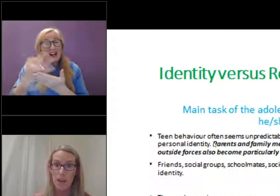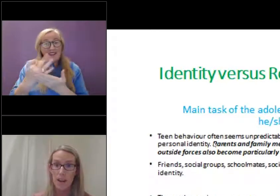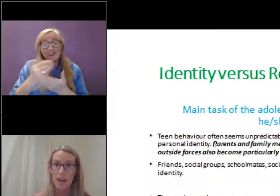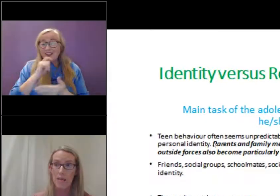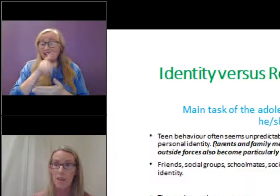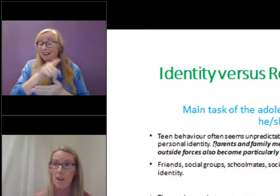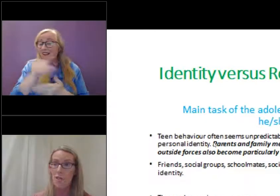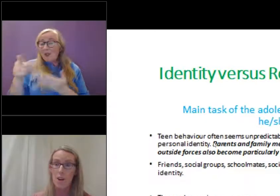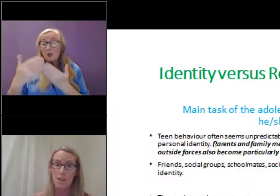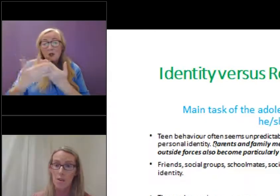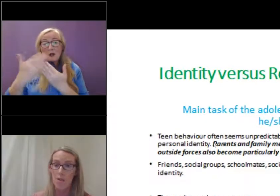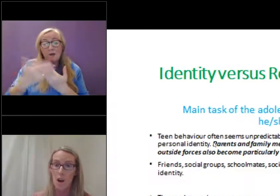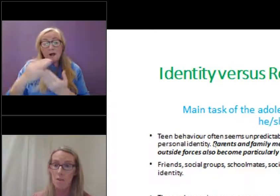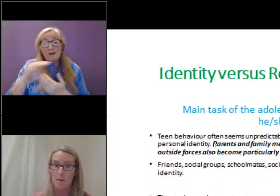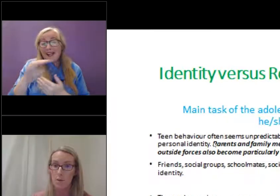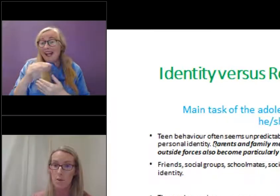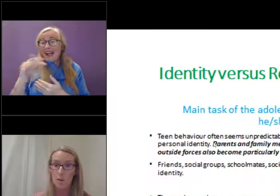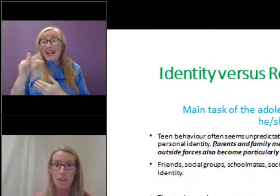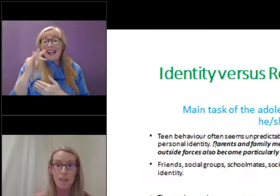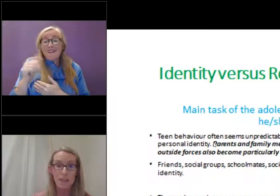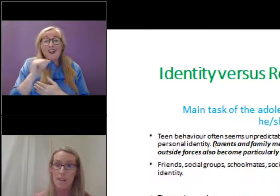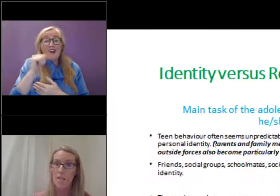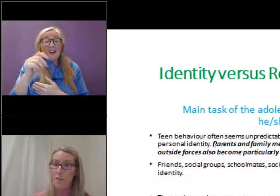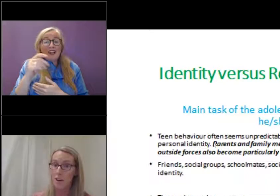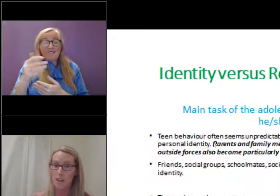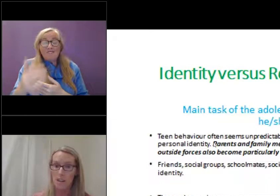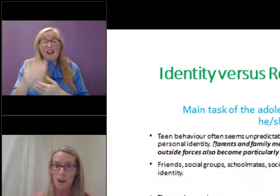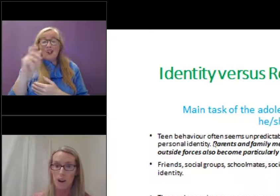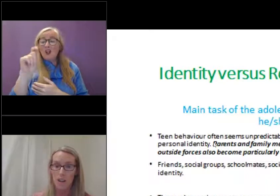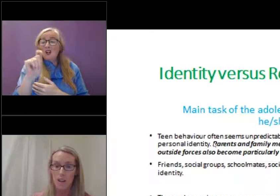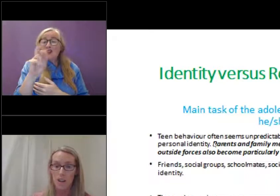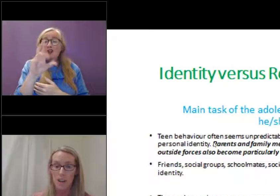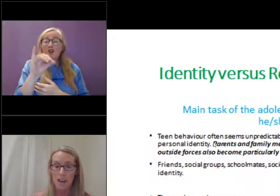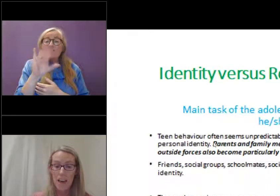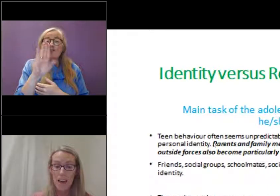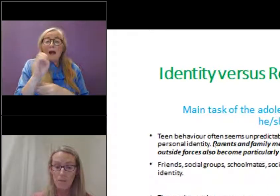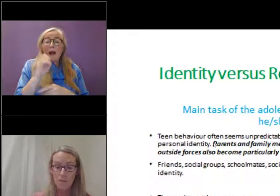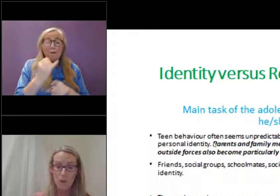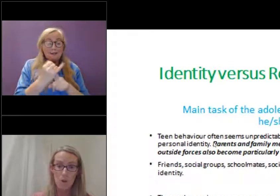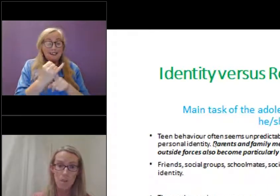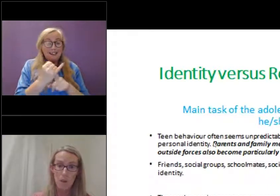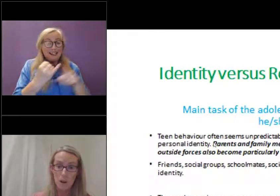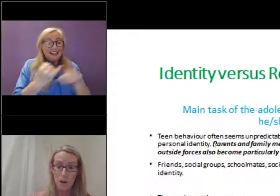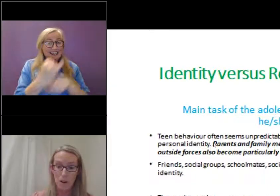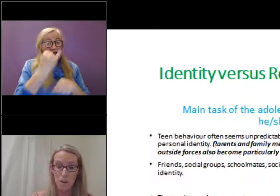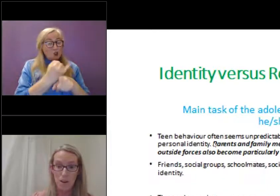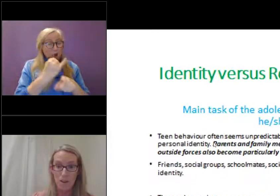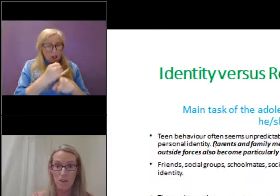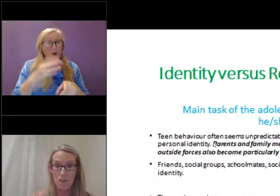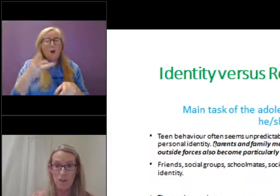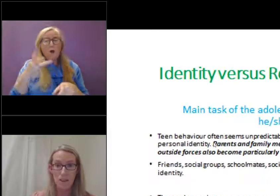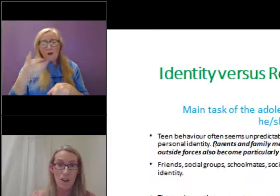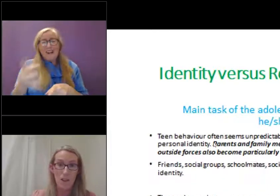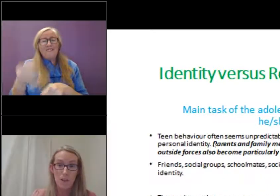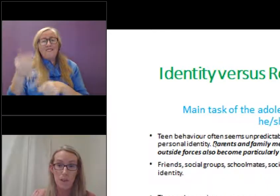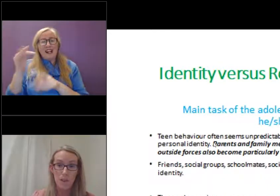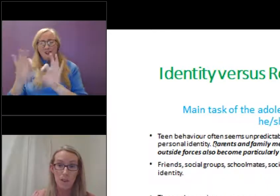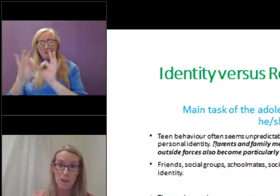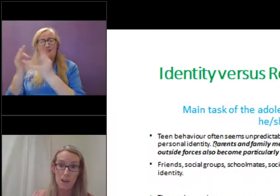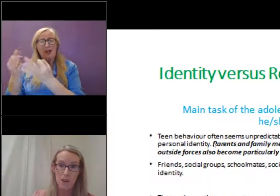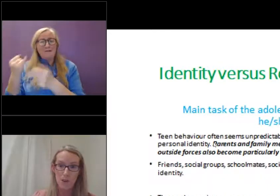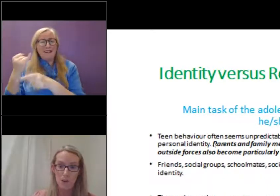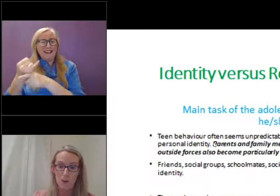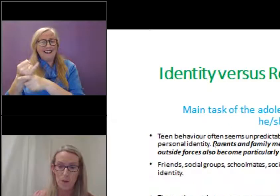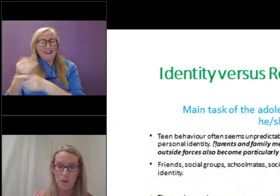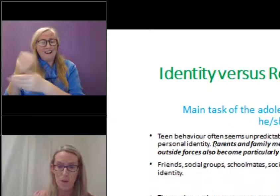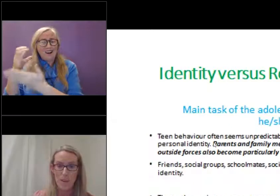Jigsaw that if they don't find their tribe in school, they'll definitely find it in college. And so don't be worried about your young person if they're still kind of confused